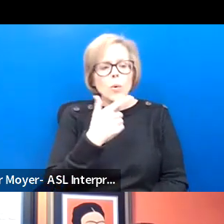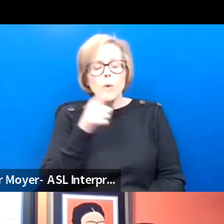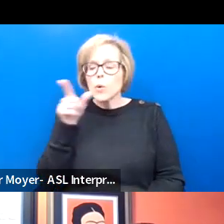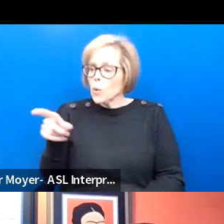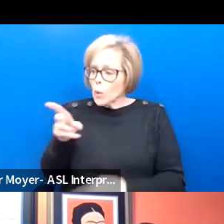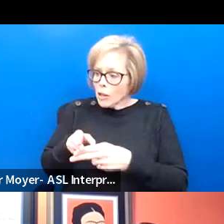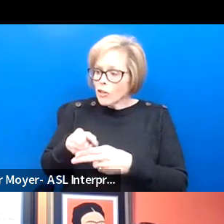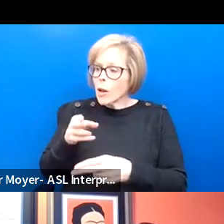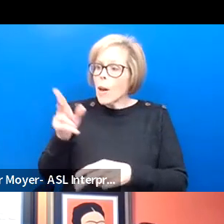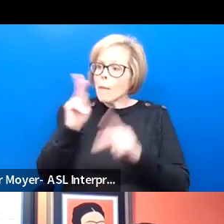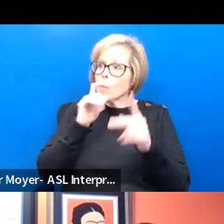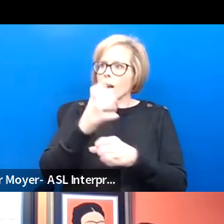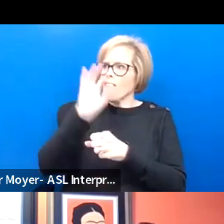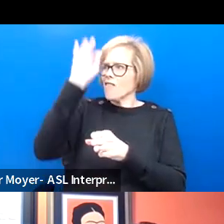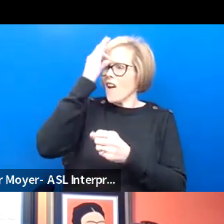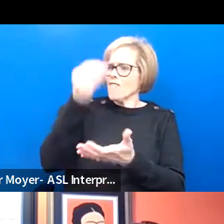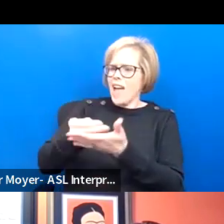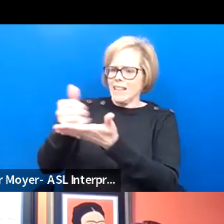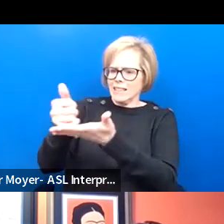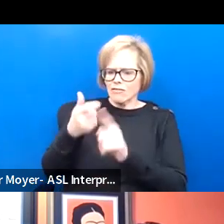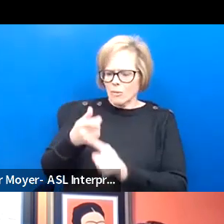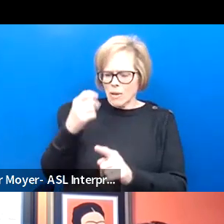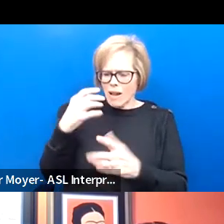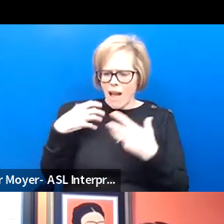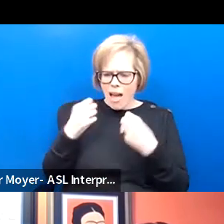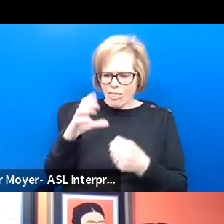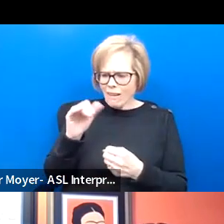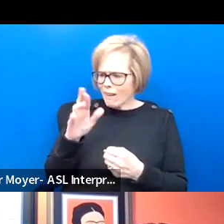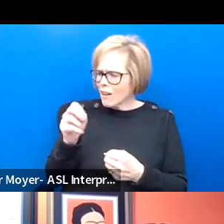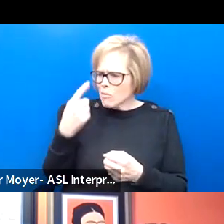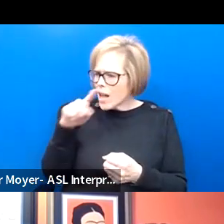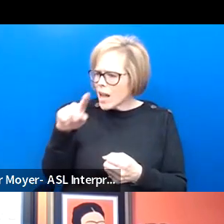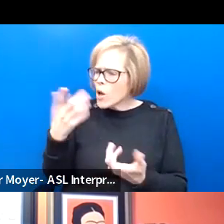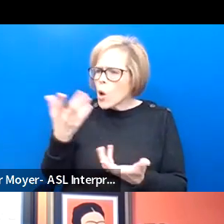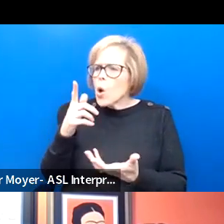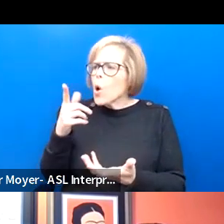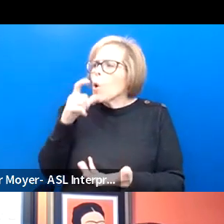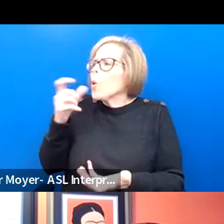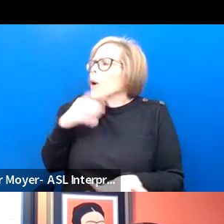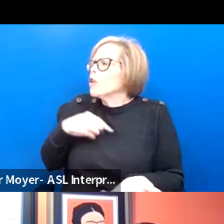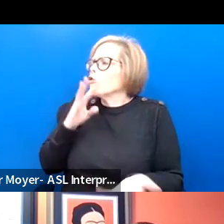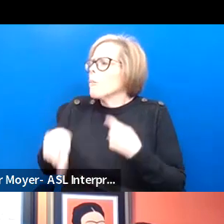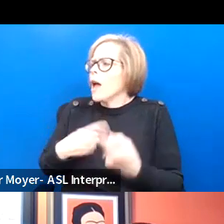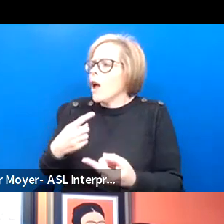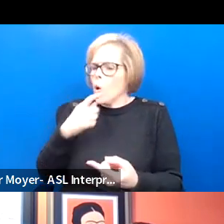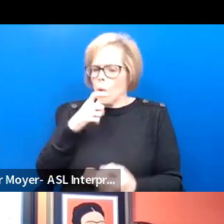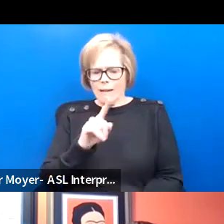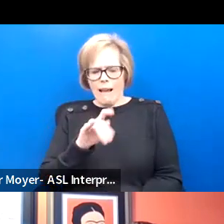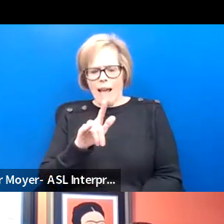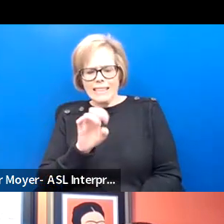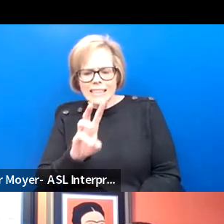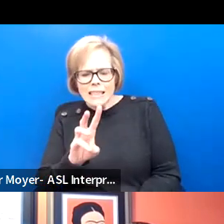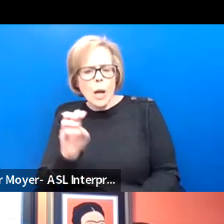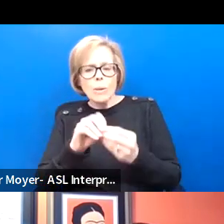federal financial assistance for healthcare. Dylan or Michael, would you like to go into who exactly are we talking about? Who does this Title VI and